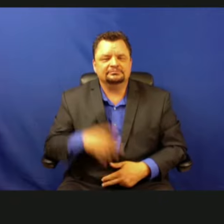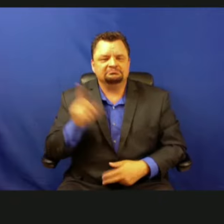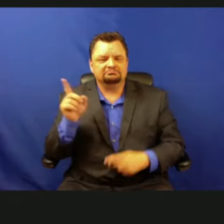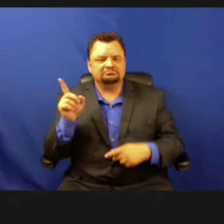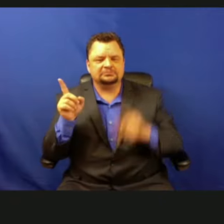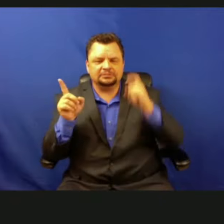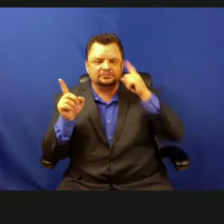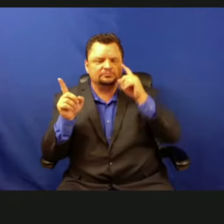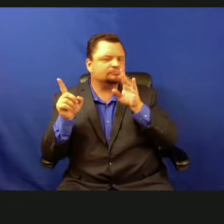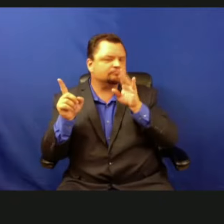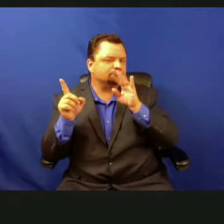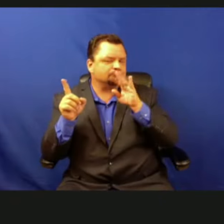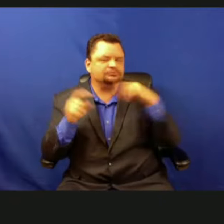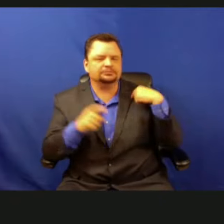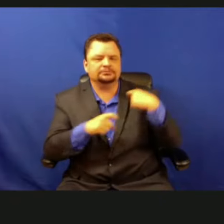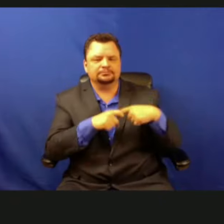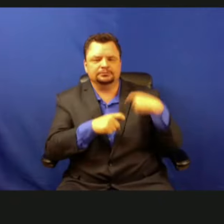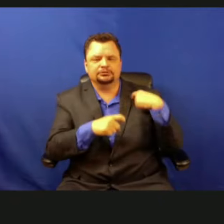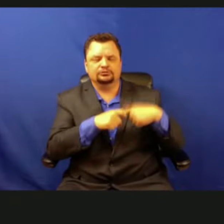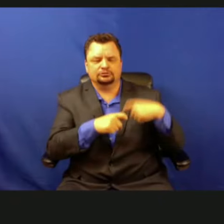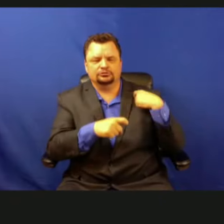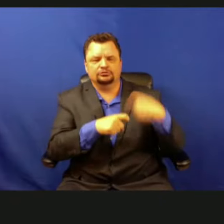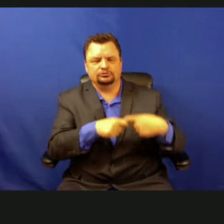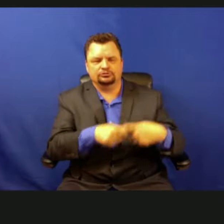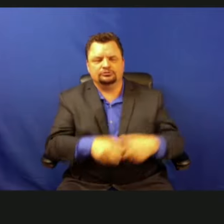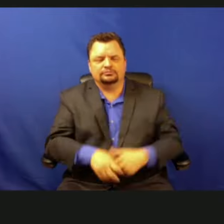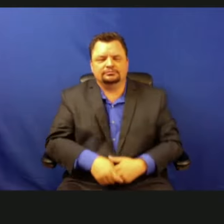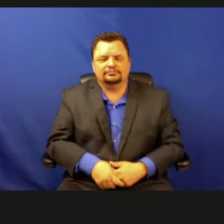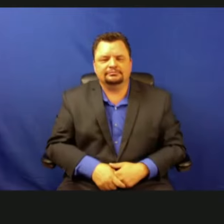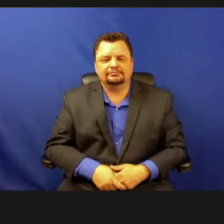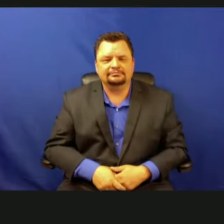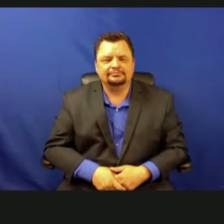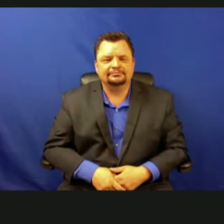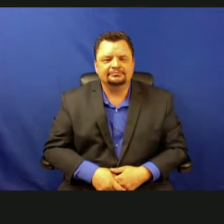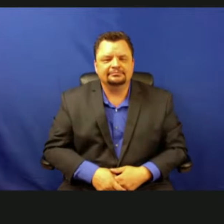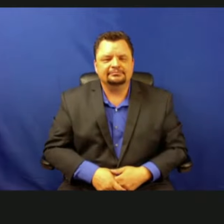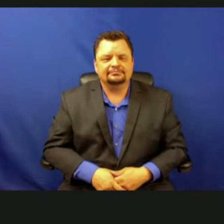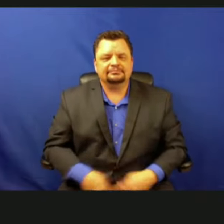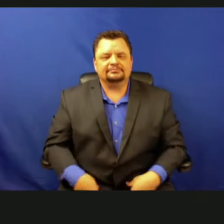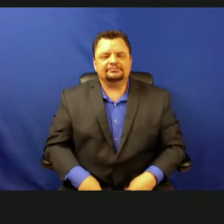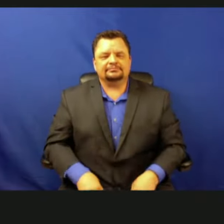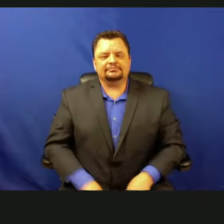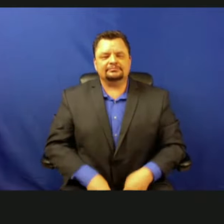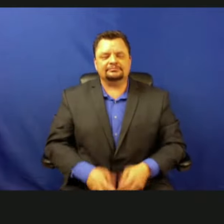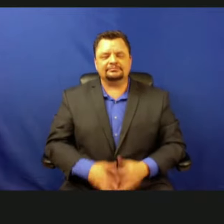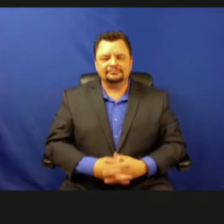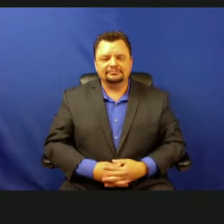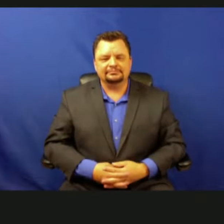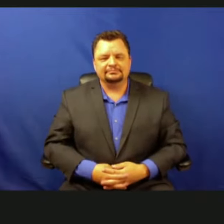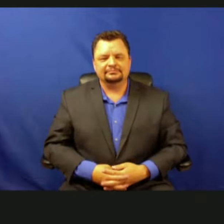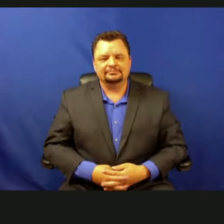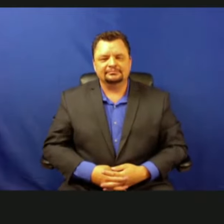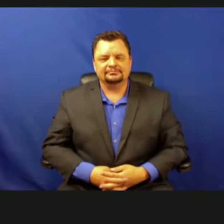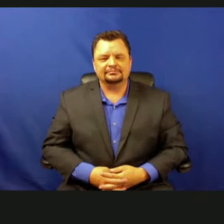todas las locaciones que ofrecimos el vacuno.